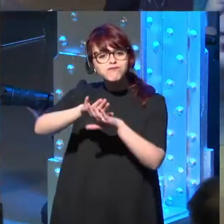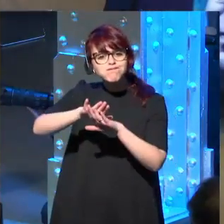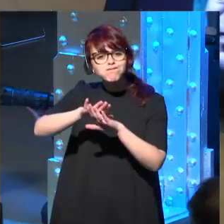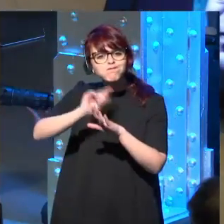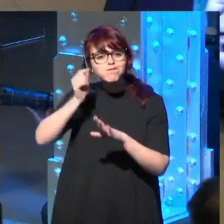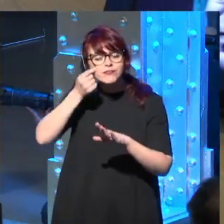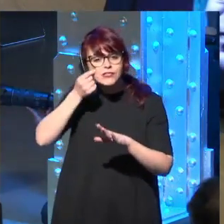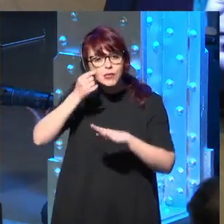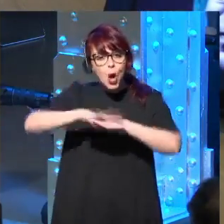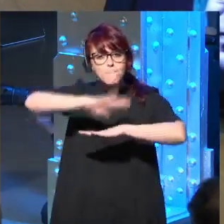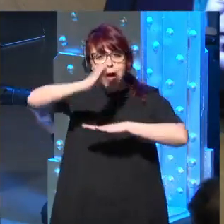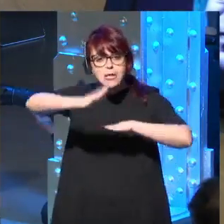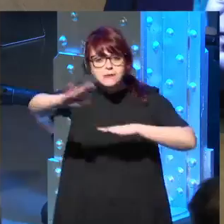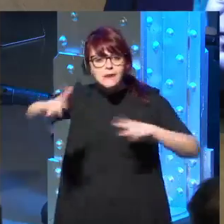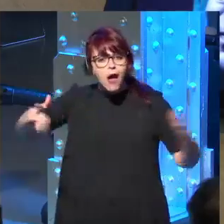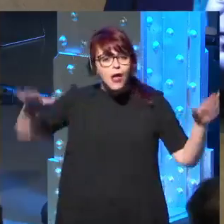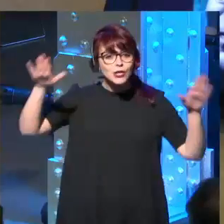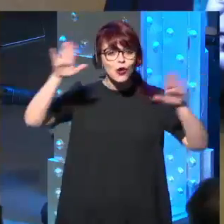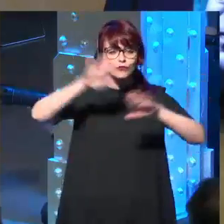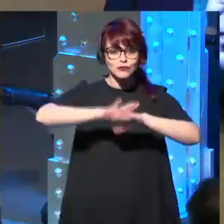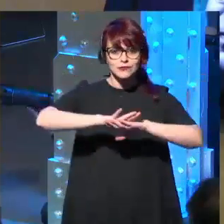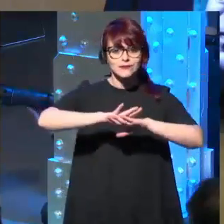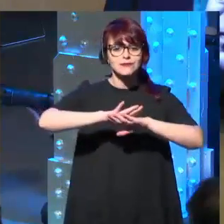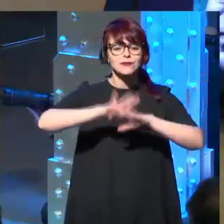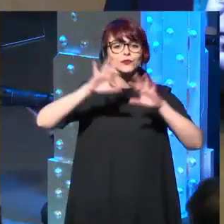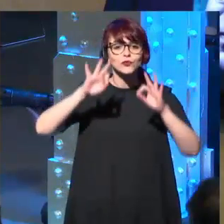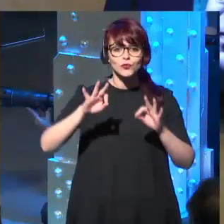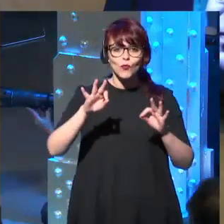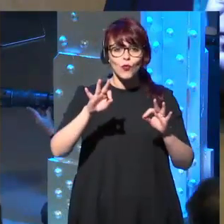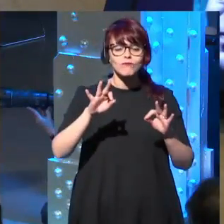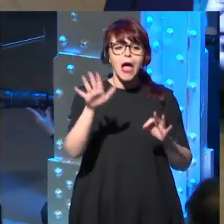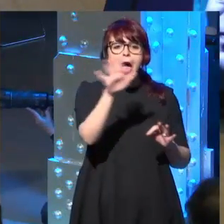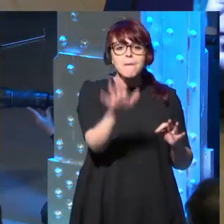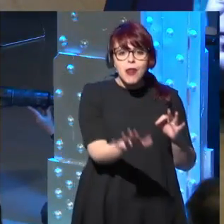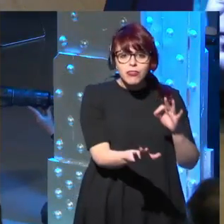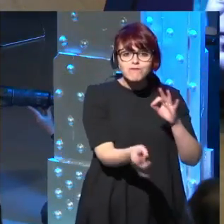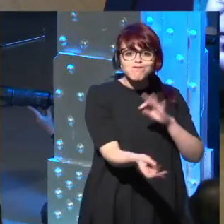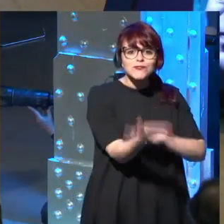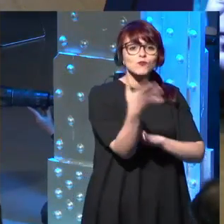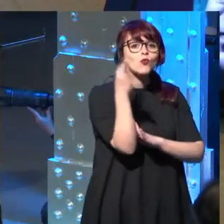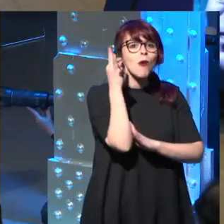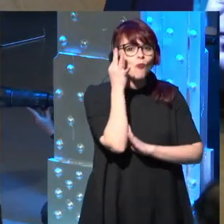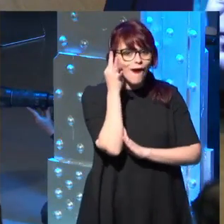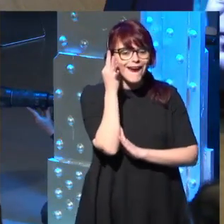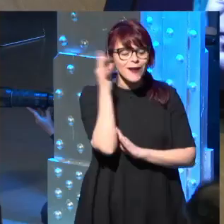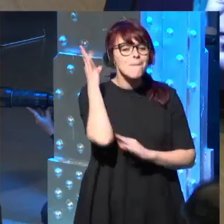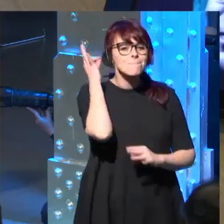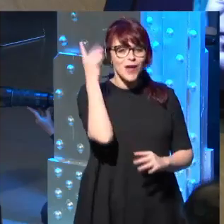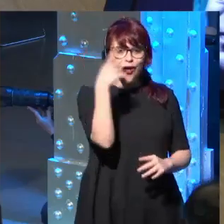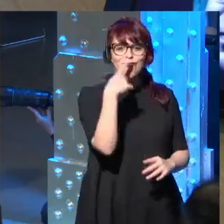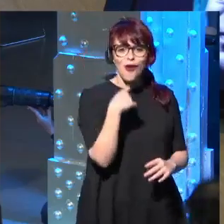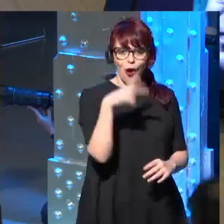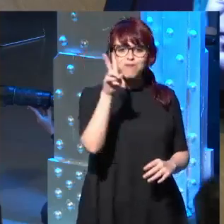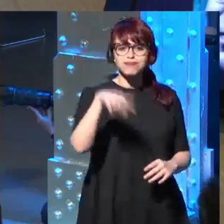night, there is emerged a woman with the red hair. Mm-hmm. And this